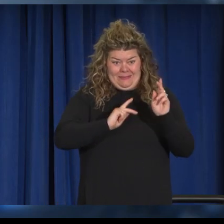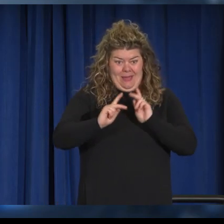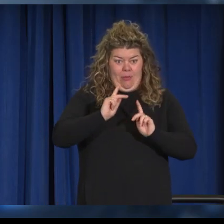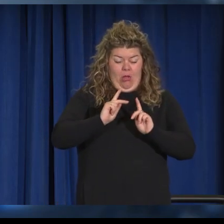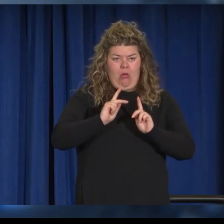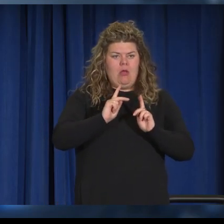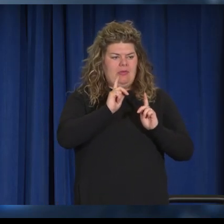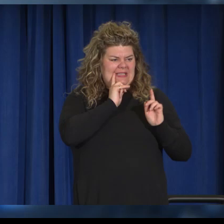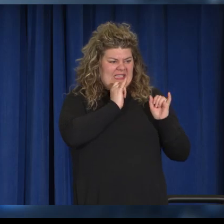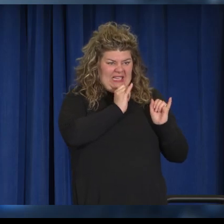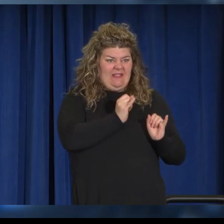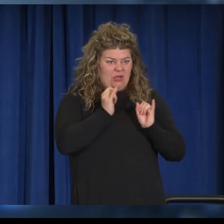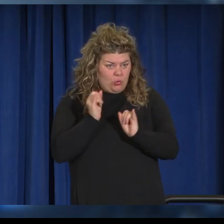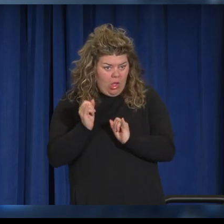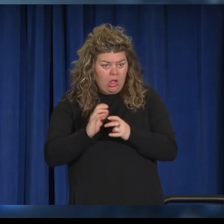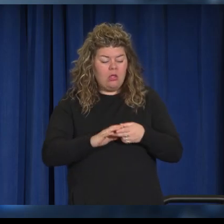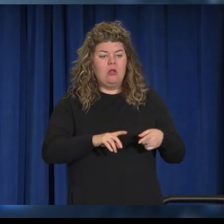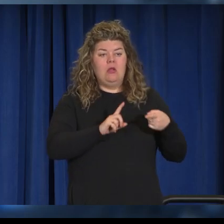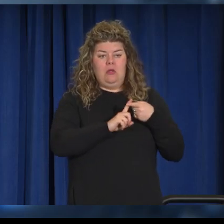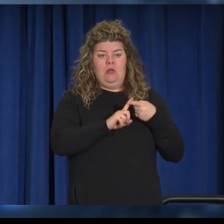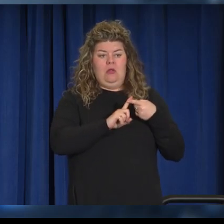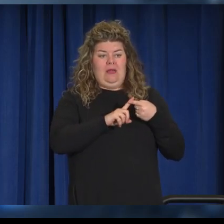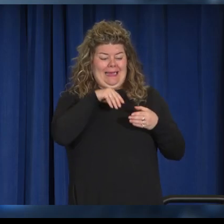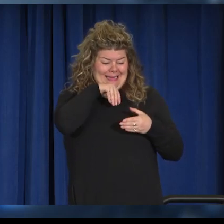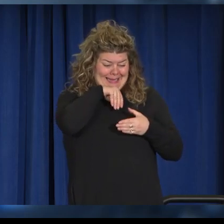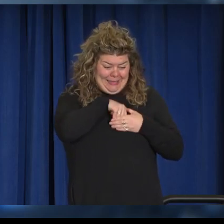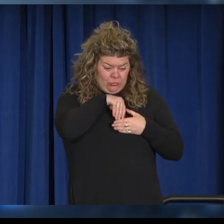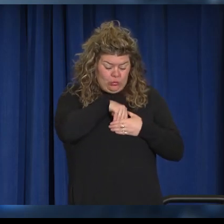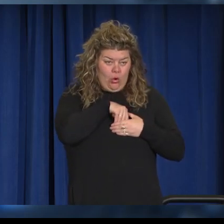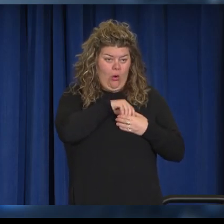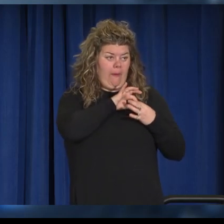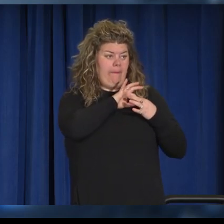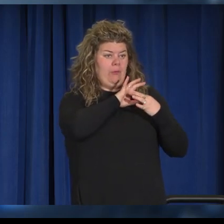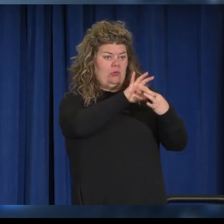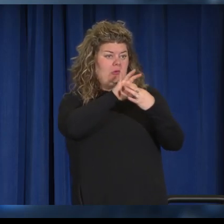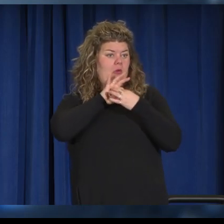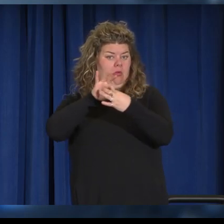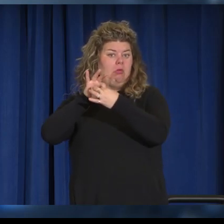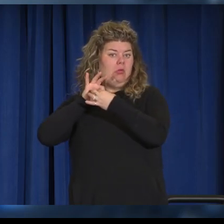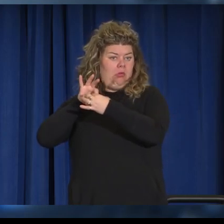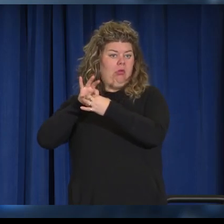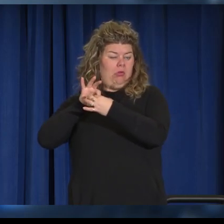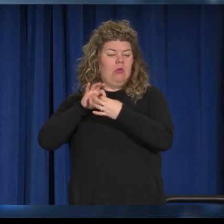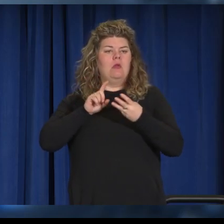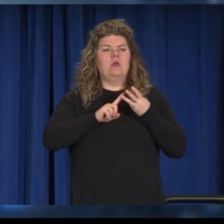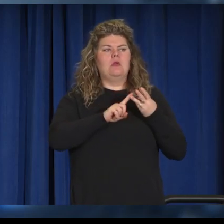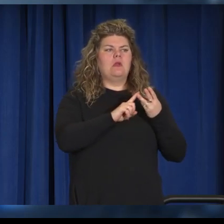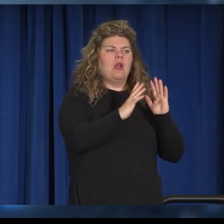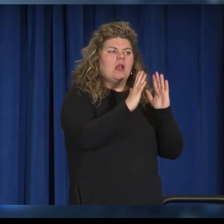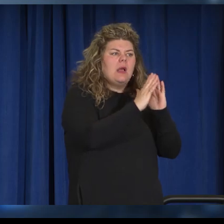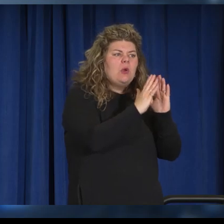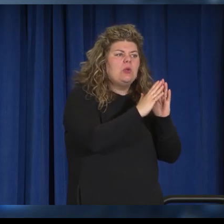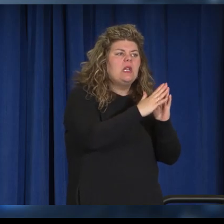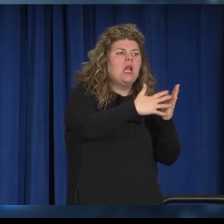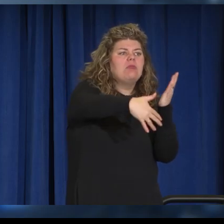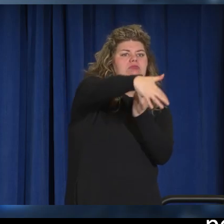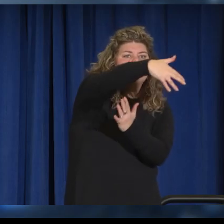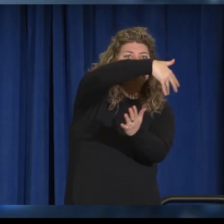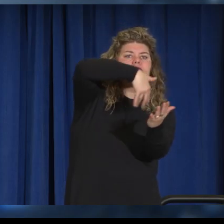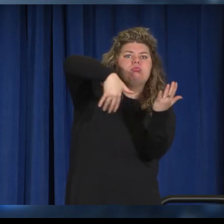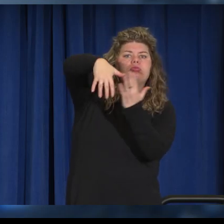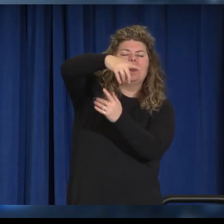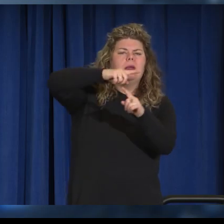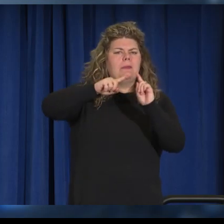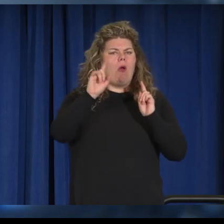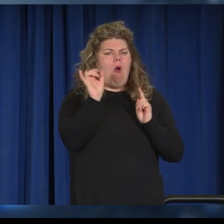individual level, it's defined at an interpersonal level, it's defined at a community or societal level, but also